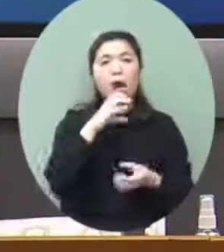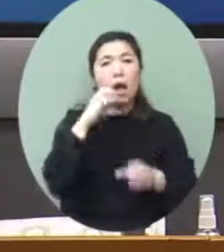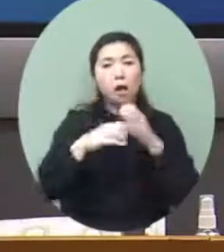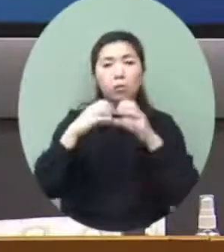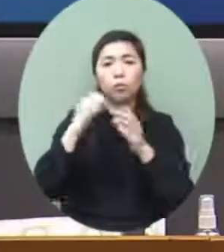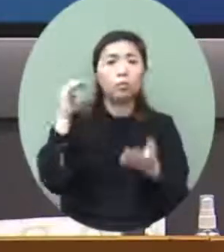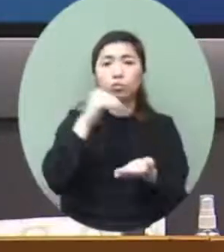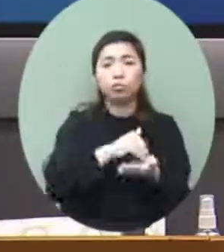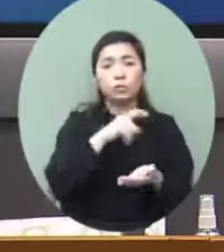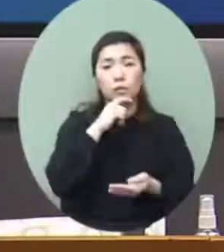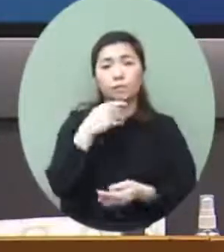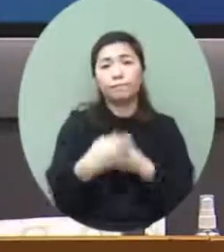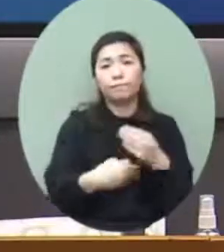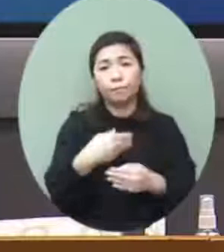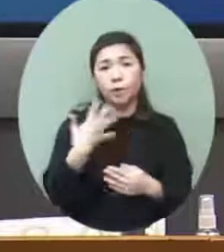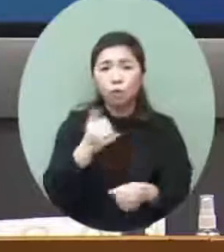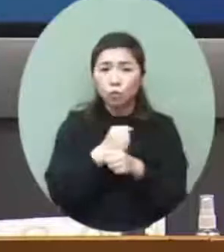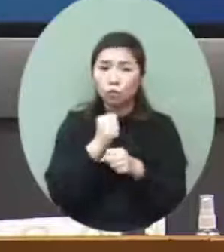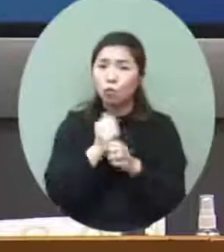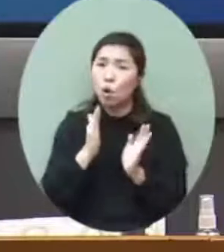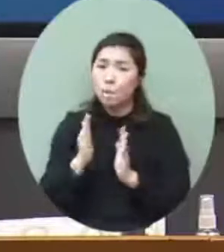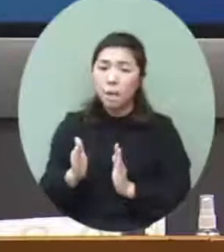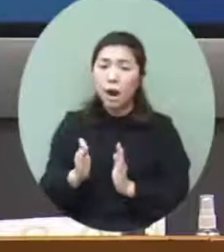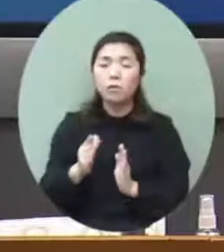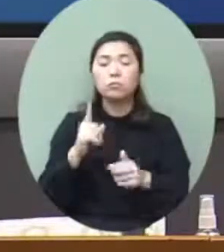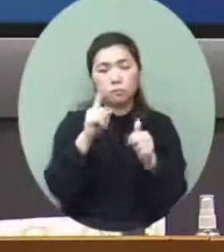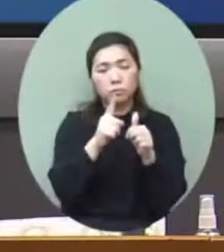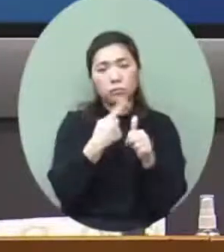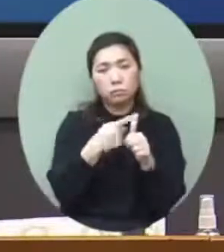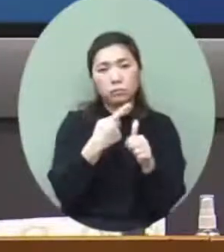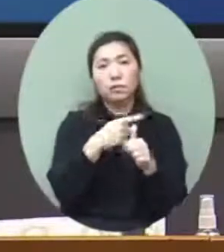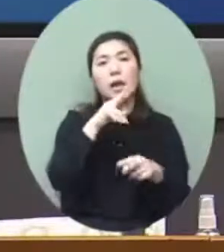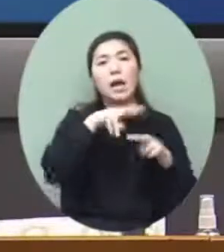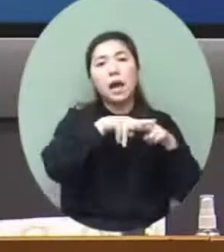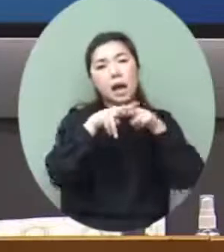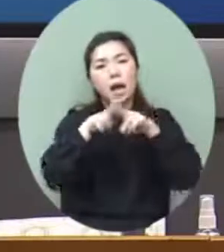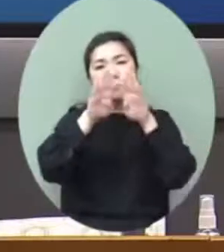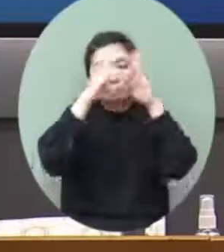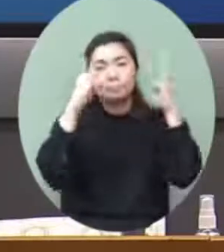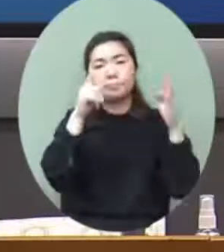The HA has maintained communication with the mainland medical support team.